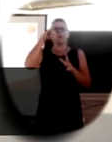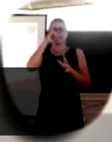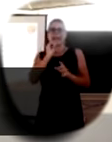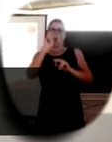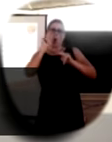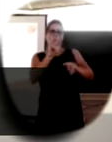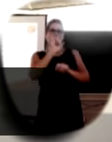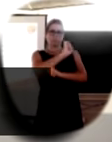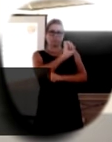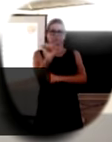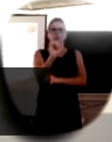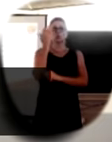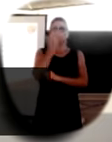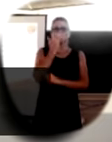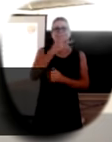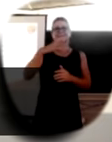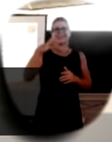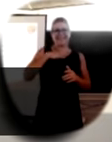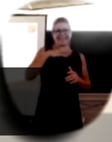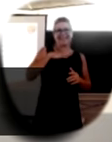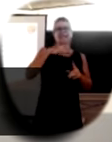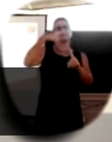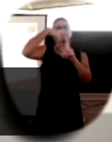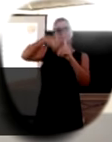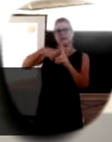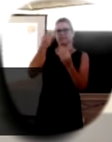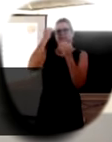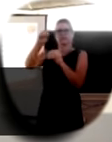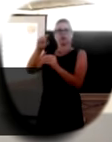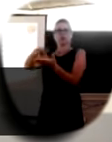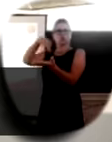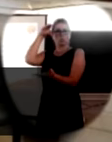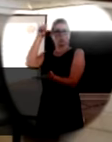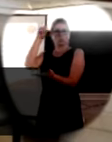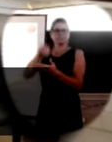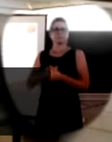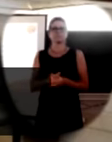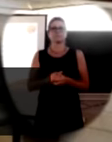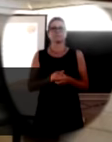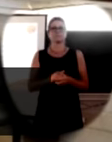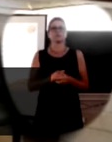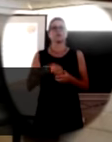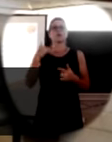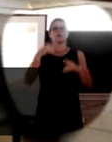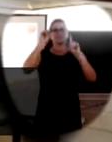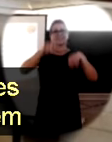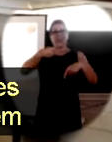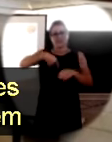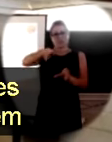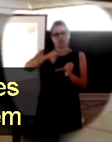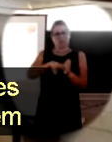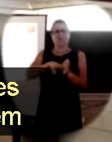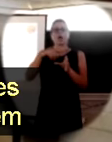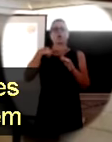needs to support schools as well as to teach students. And what we have started doing this year is